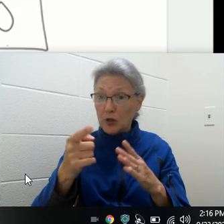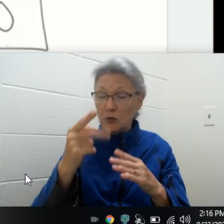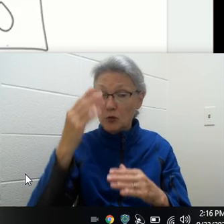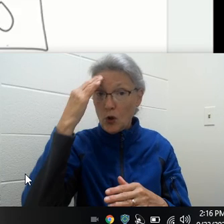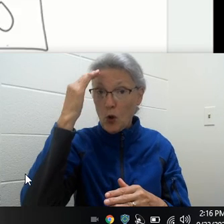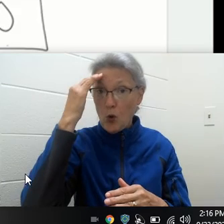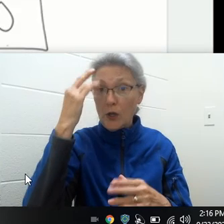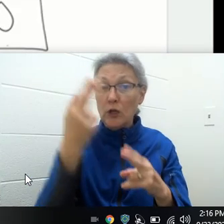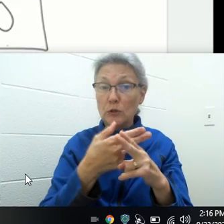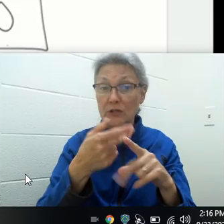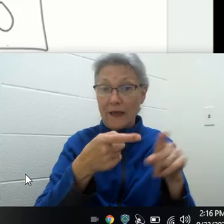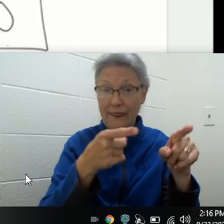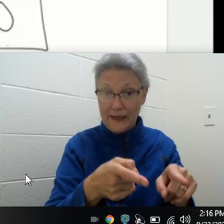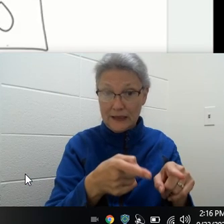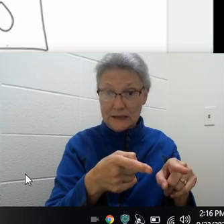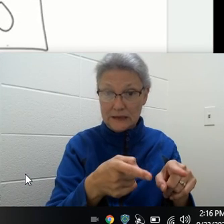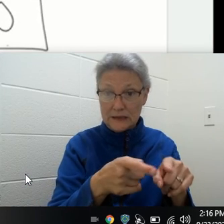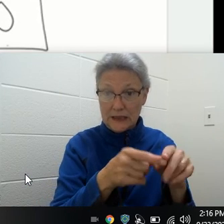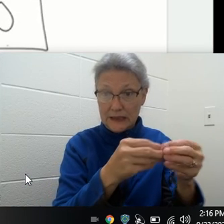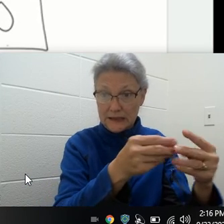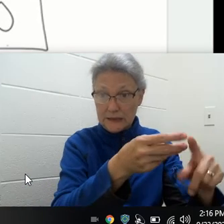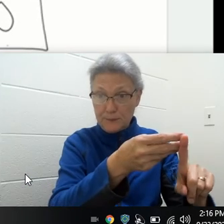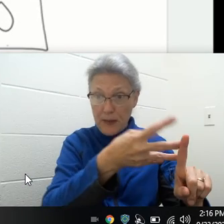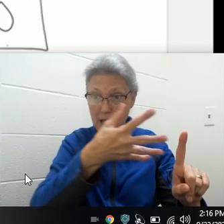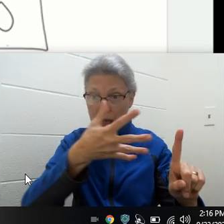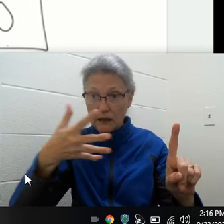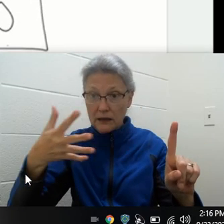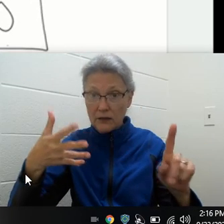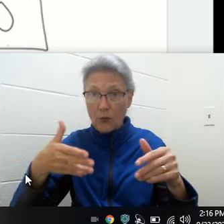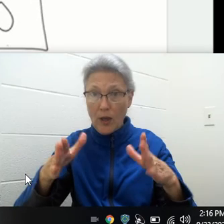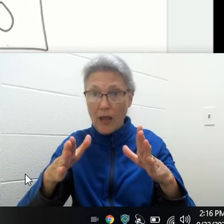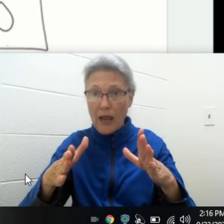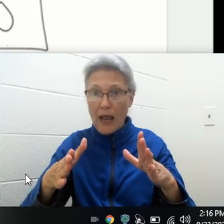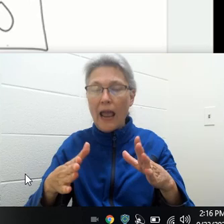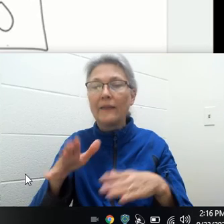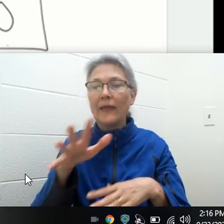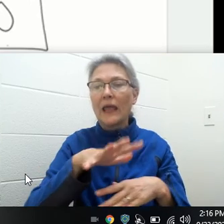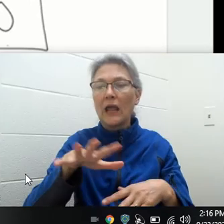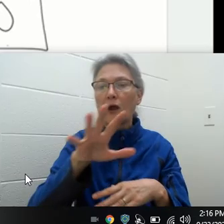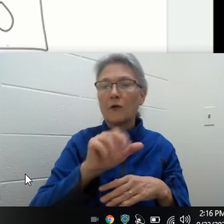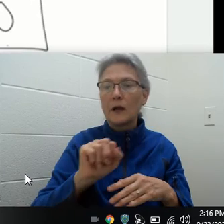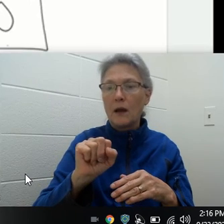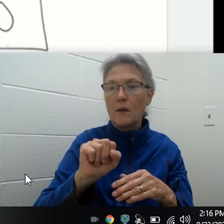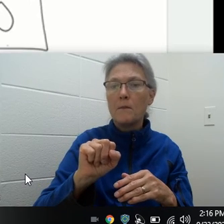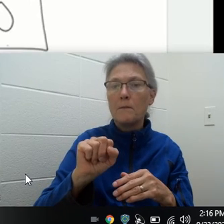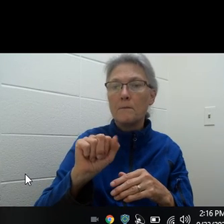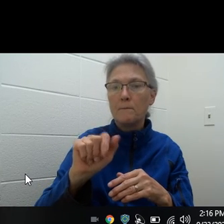either using this down here. We've got expanded form, and we've got our area model.